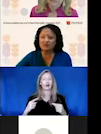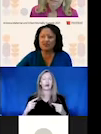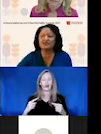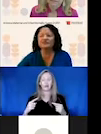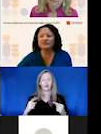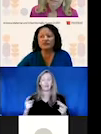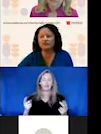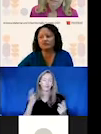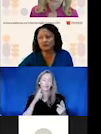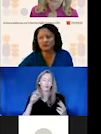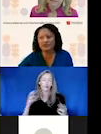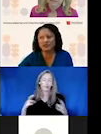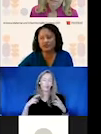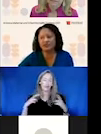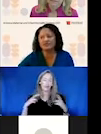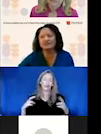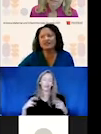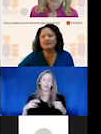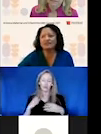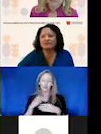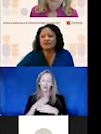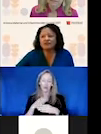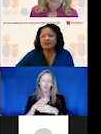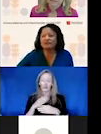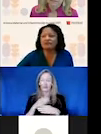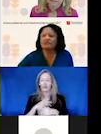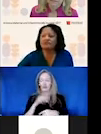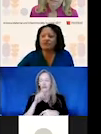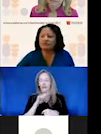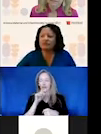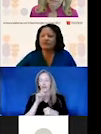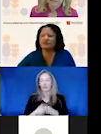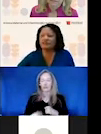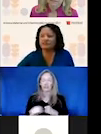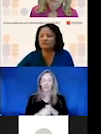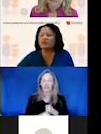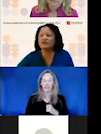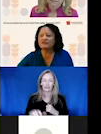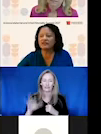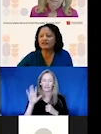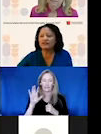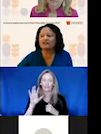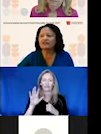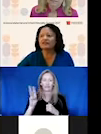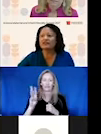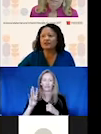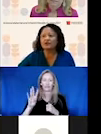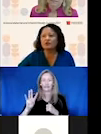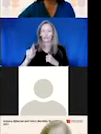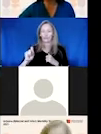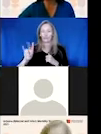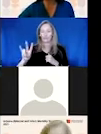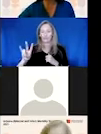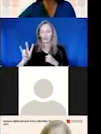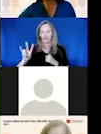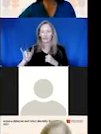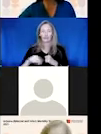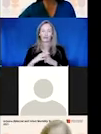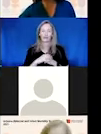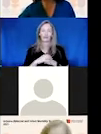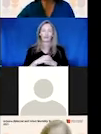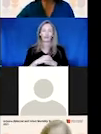So our median age is 54.7. 15% of the population live in poverty. 1 in